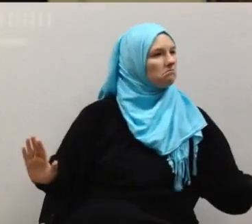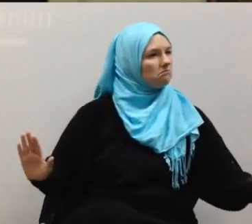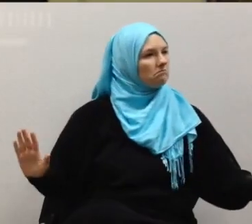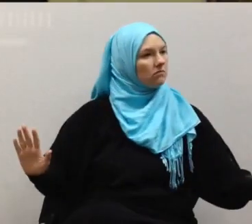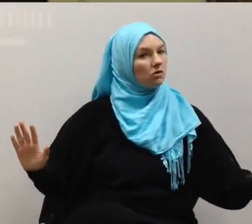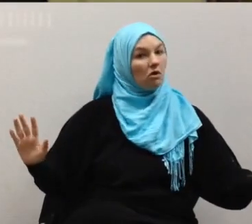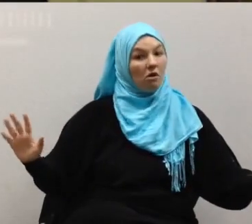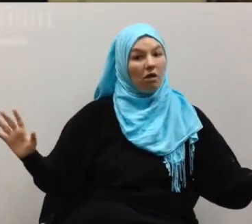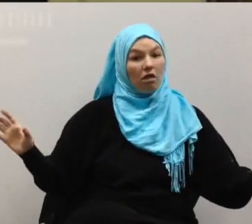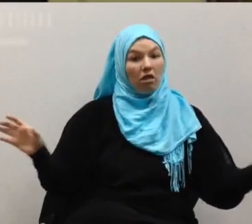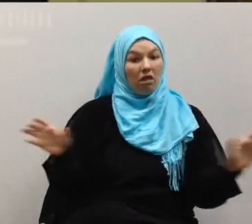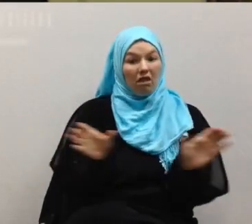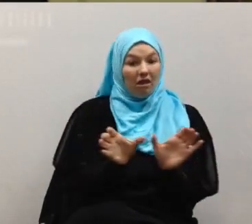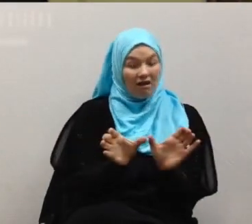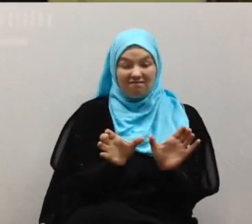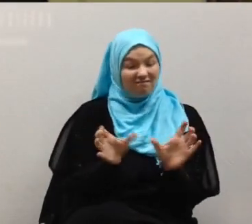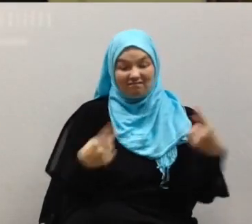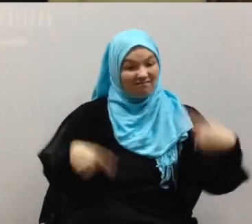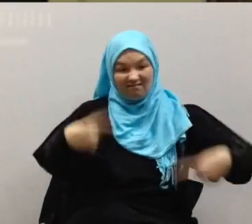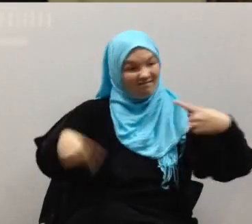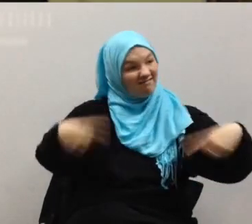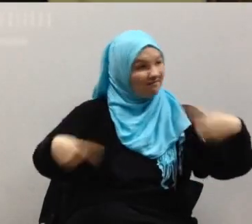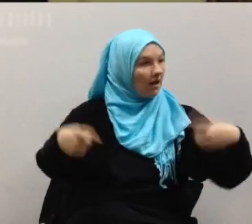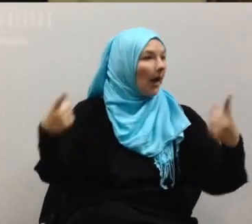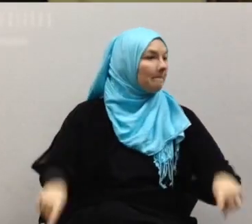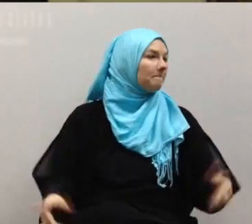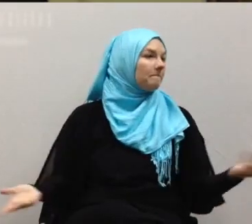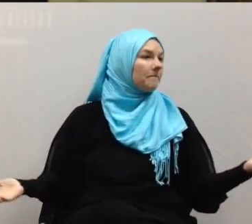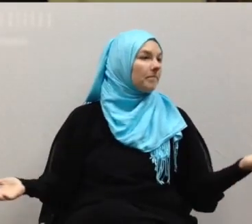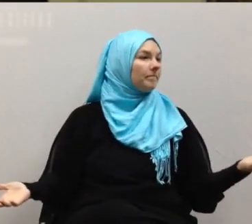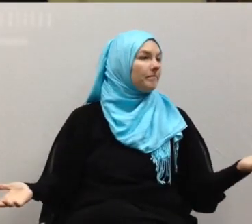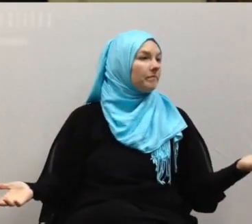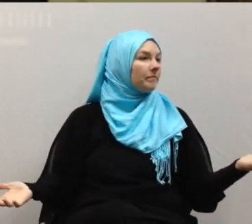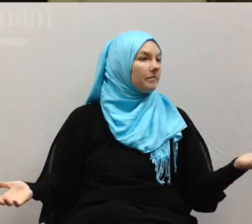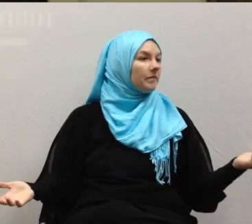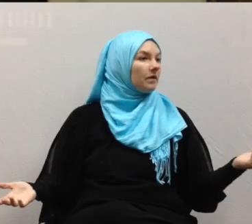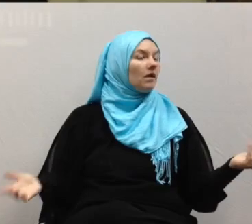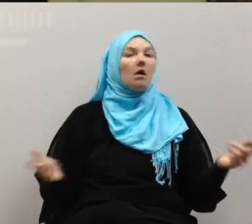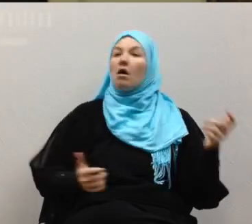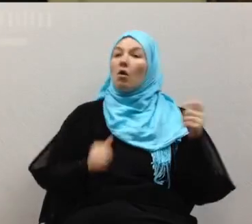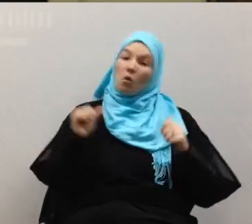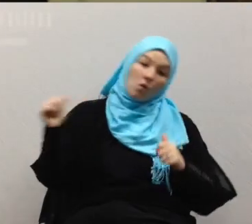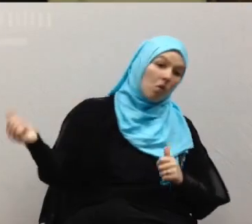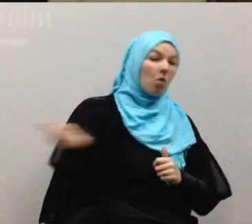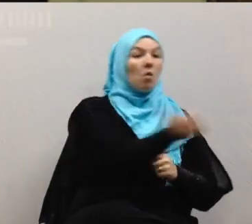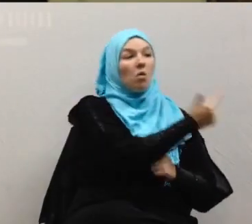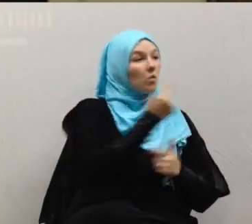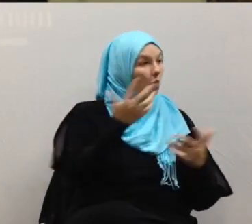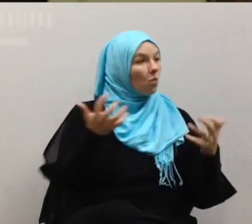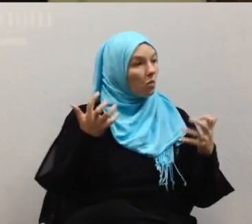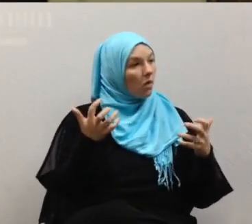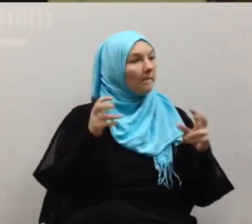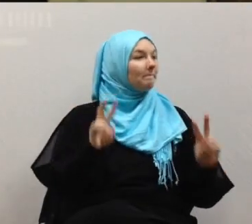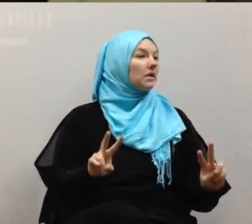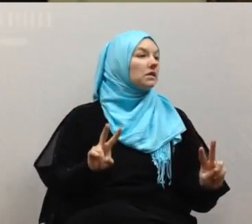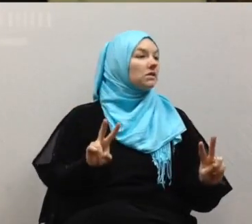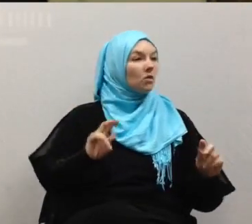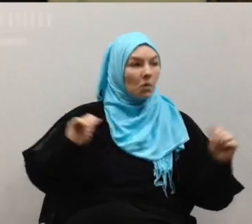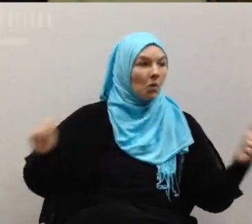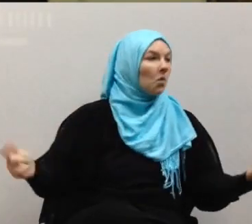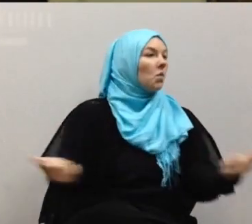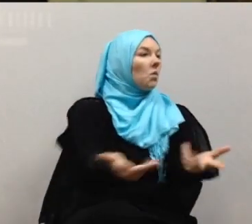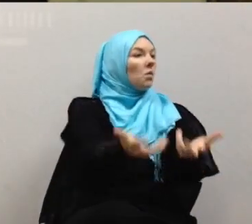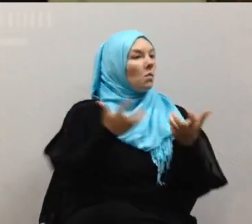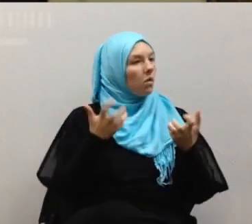at least, wish that this universe was structured and built and managed the